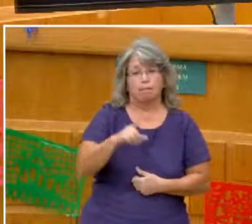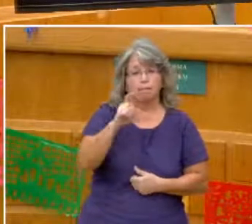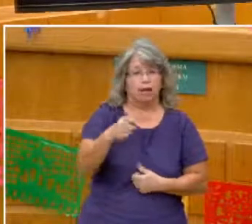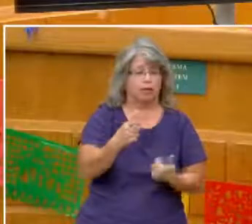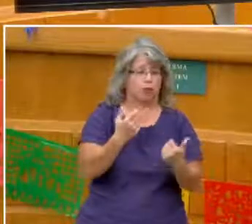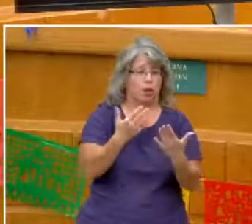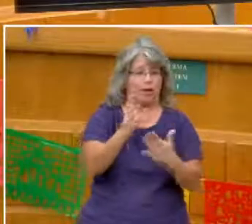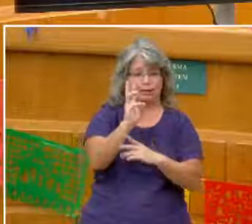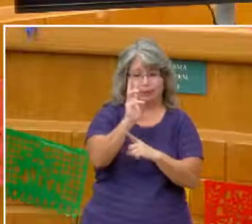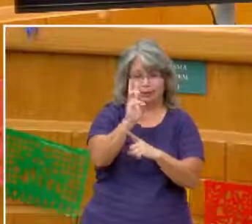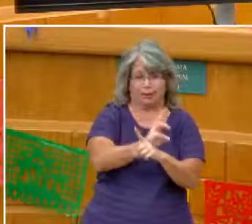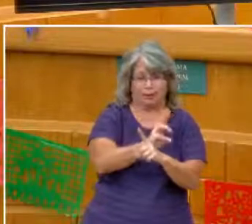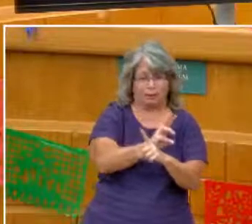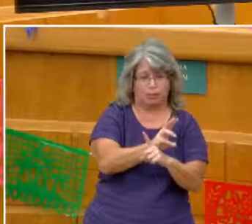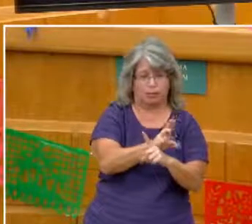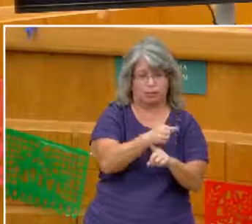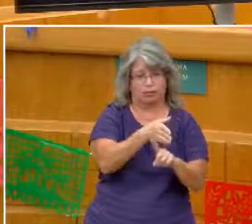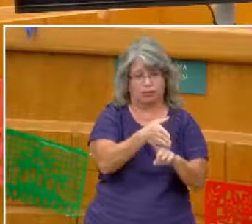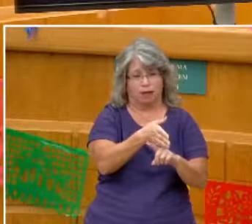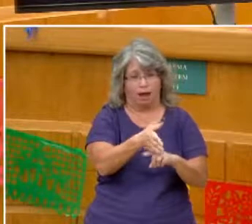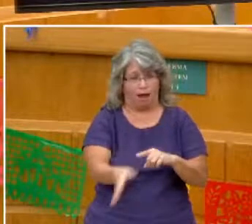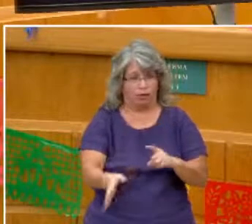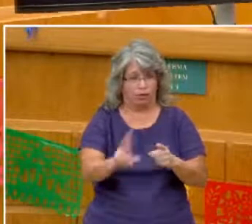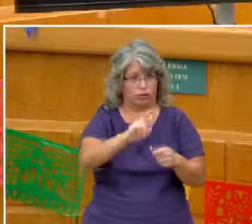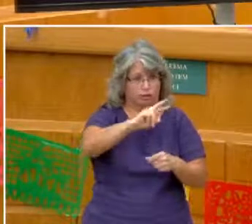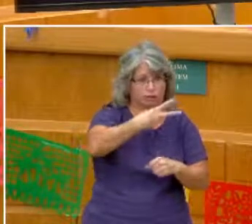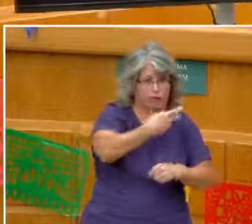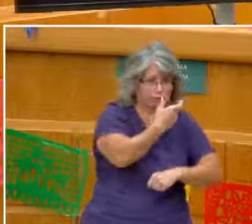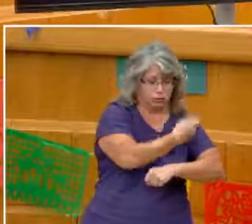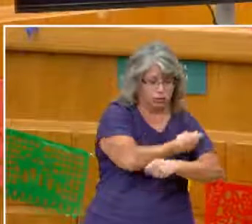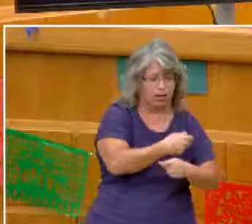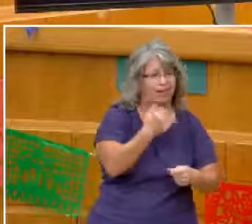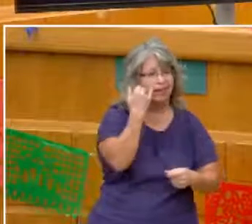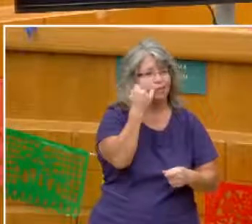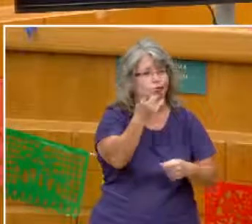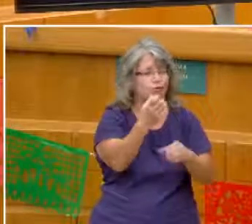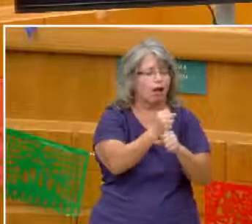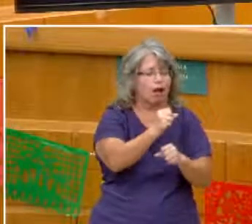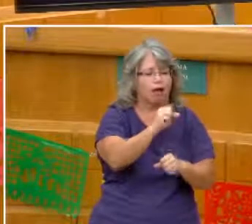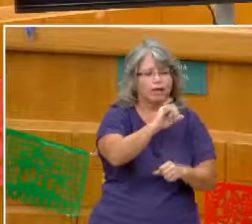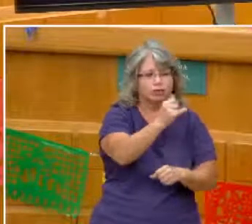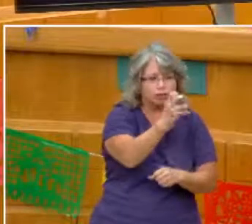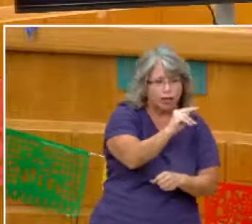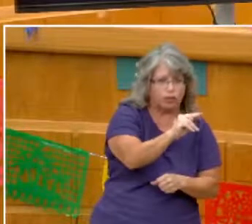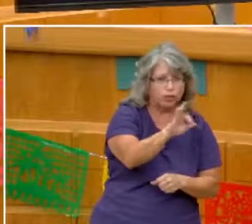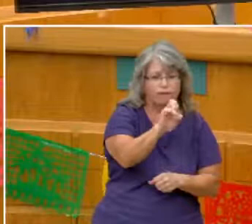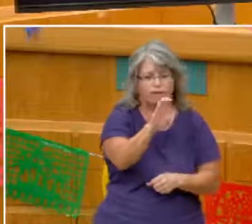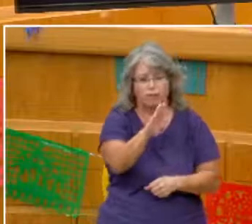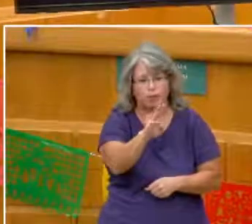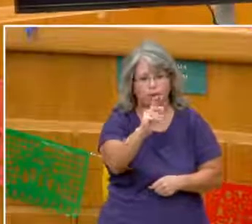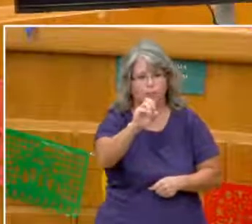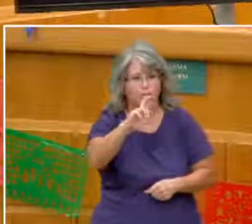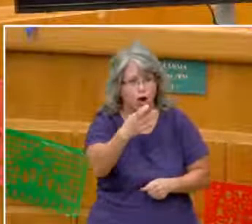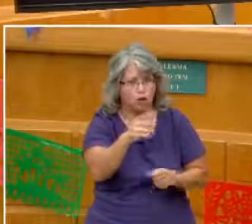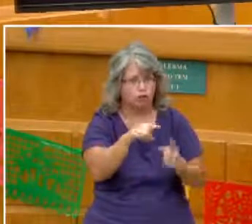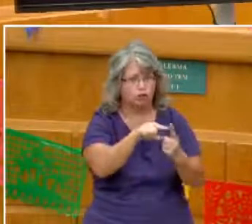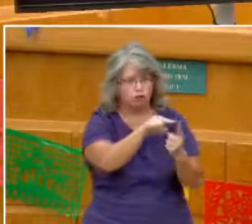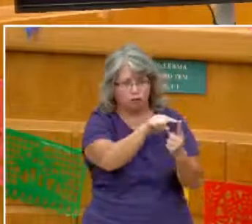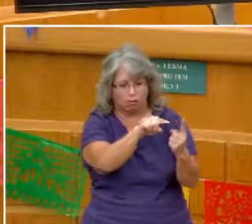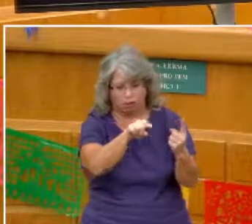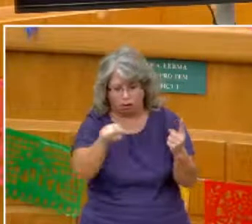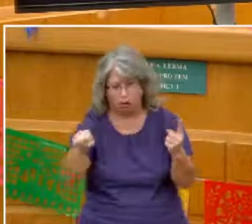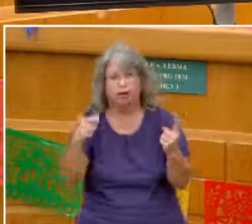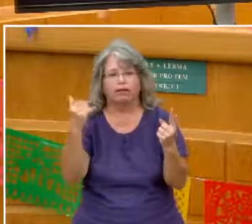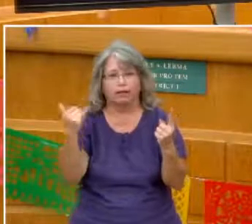receive in January, February, March, you will be eligible currently. Some of the occupations that are